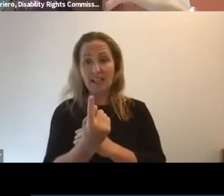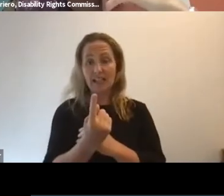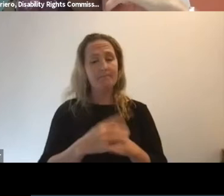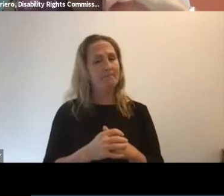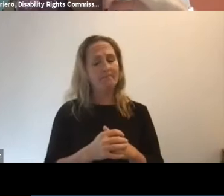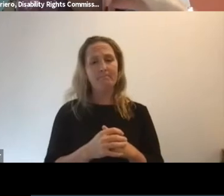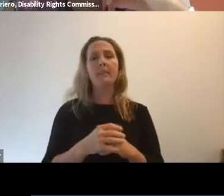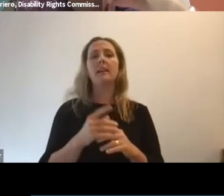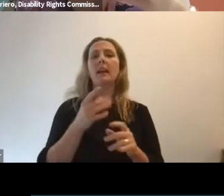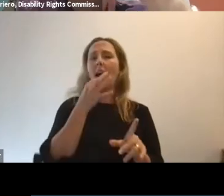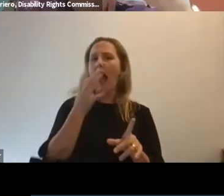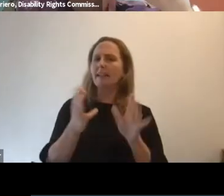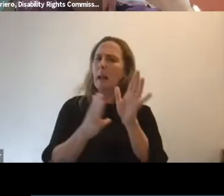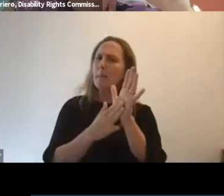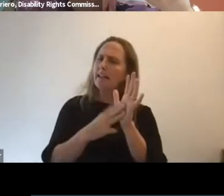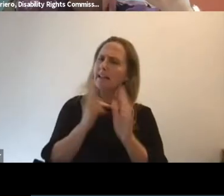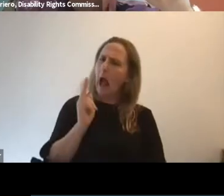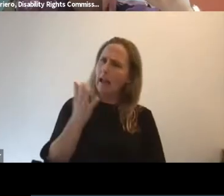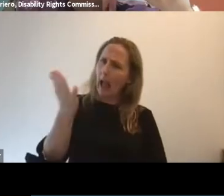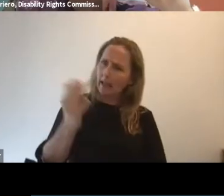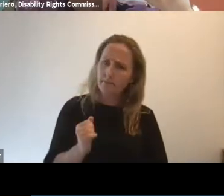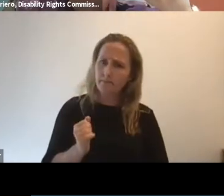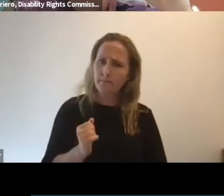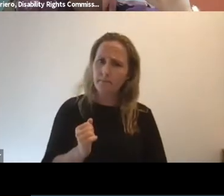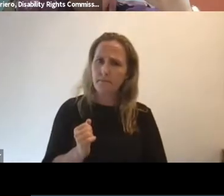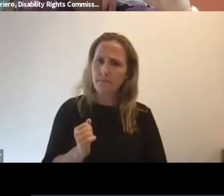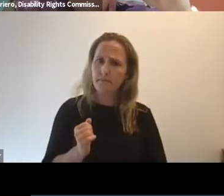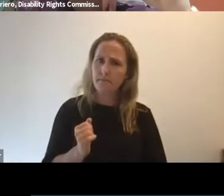Melissa, back to you again. In the